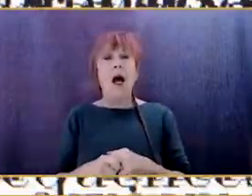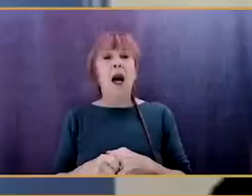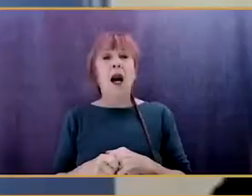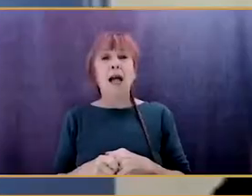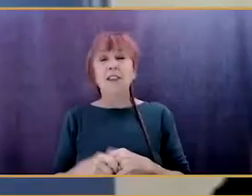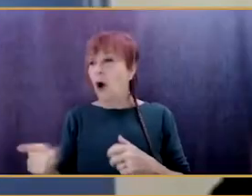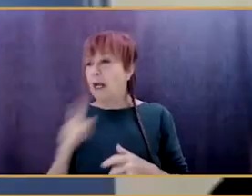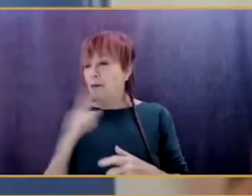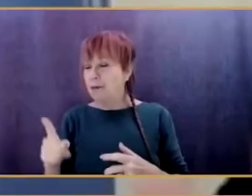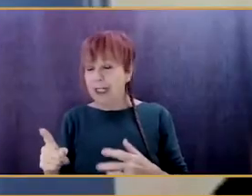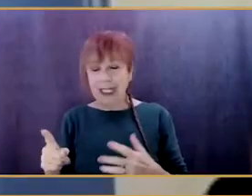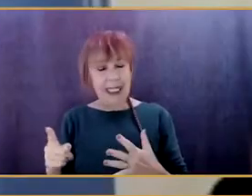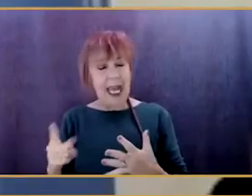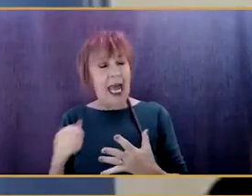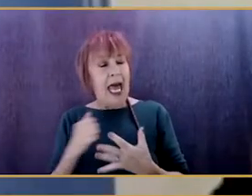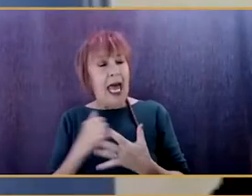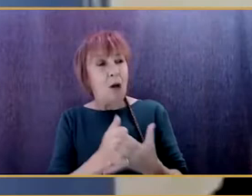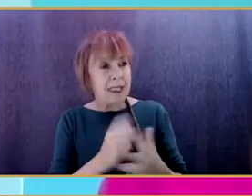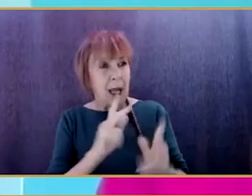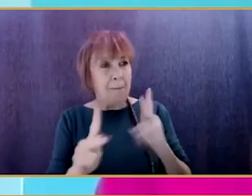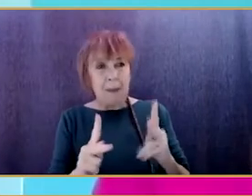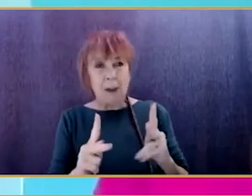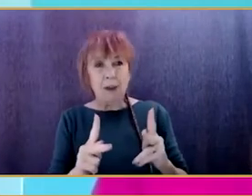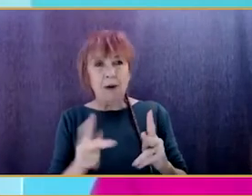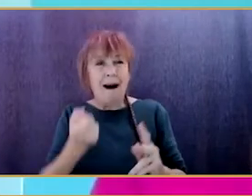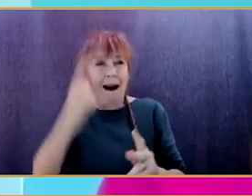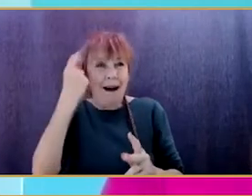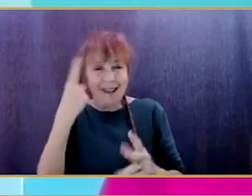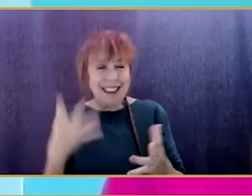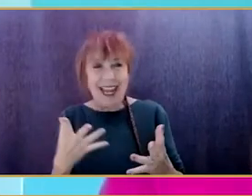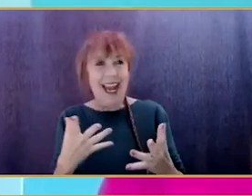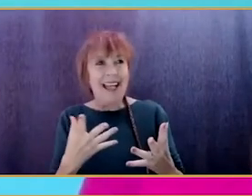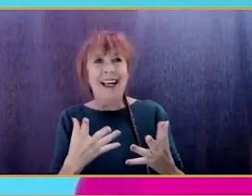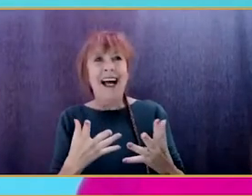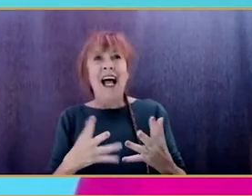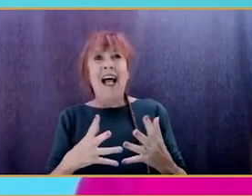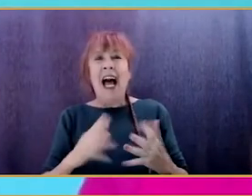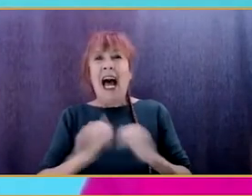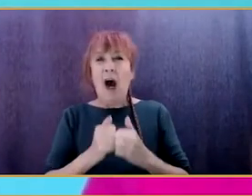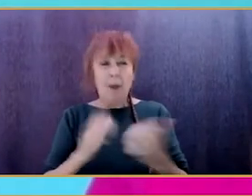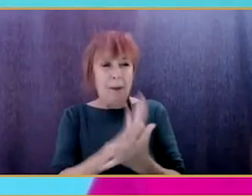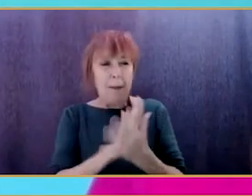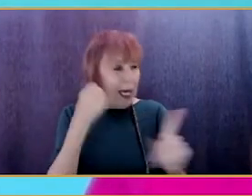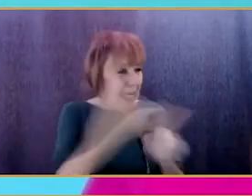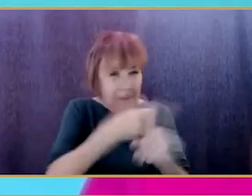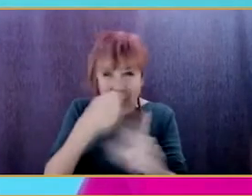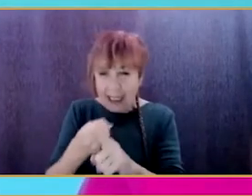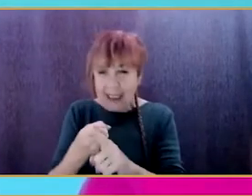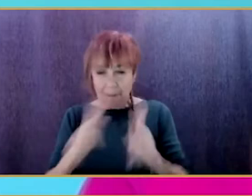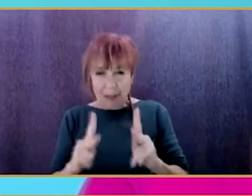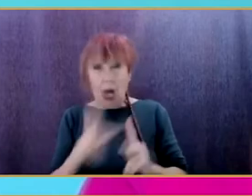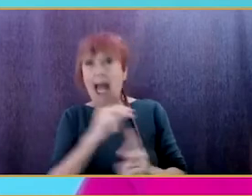writer and collaborate on meaning making A person is more than their experience of migration A person is more than the pieces of paper